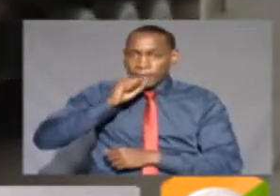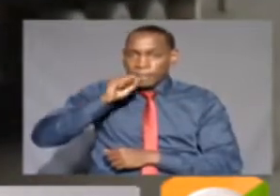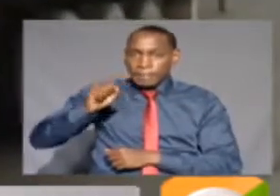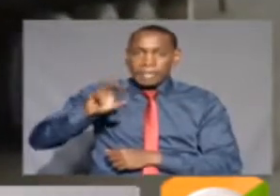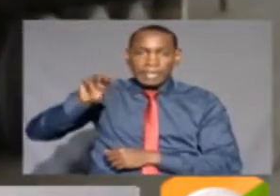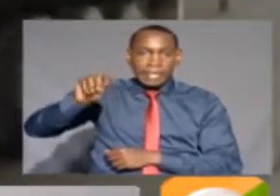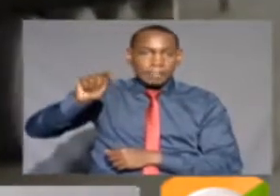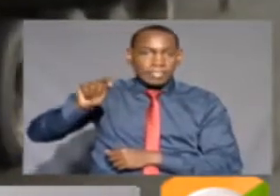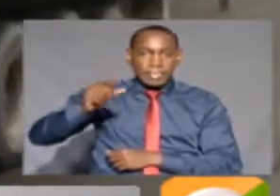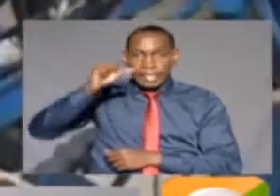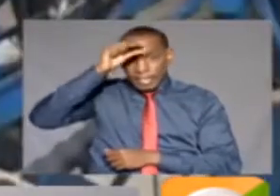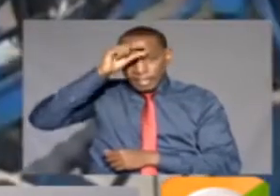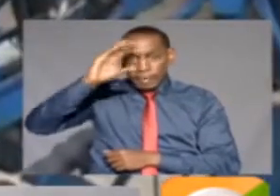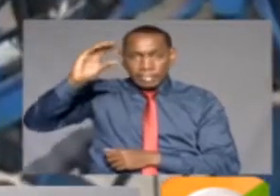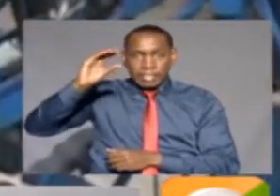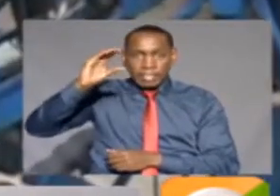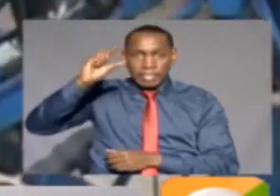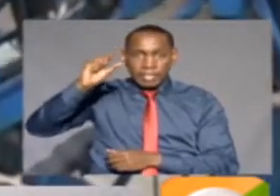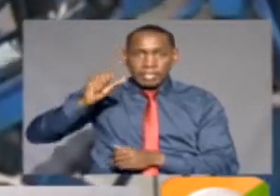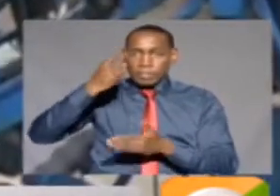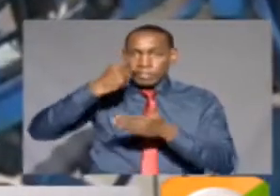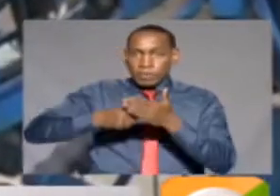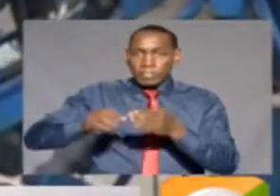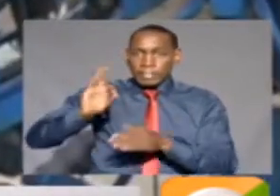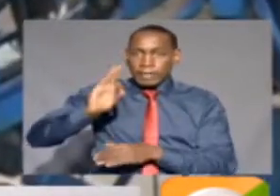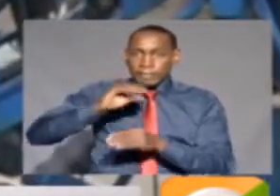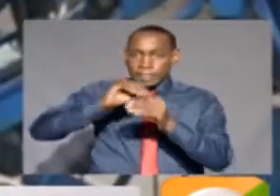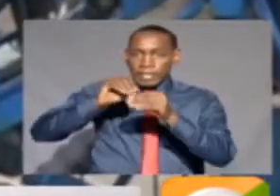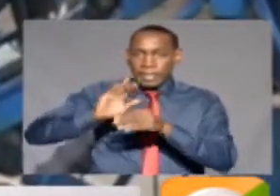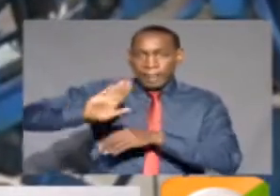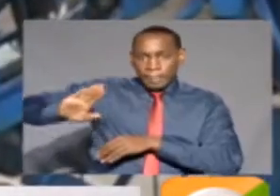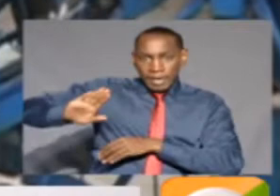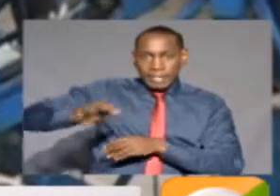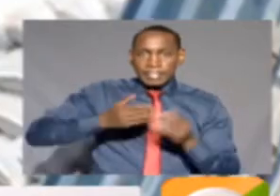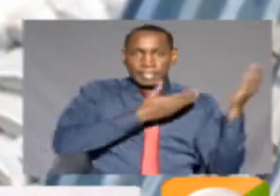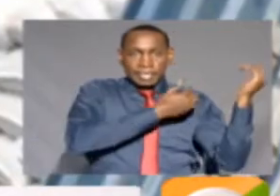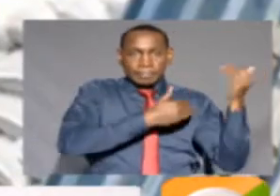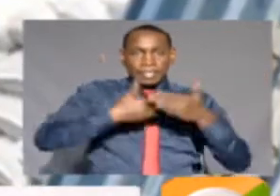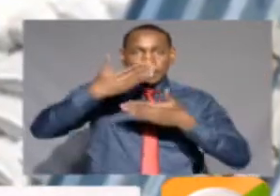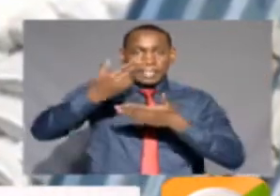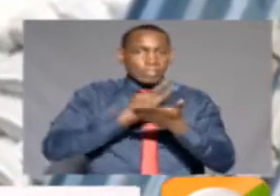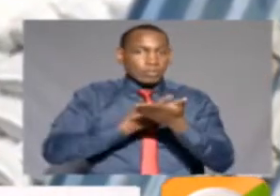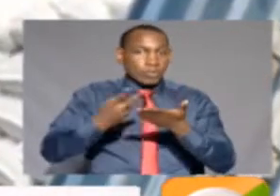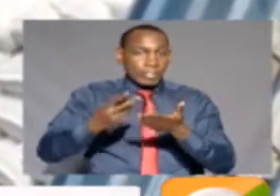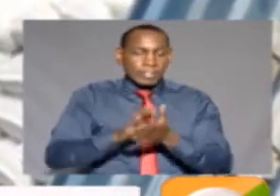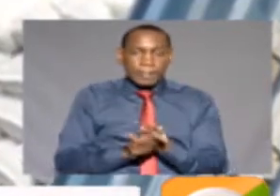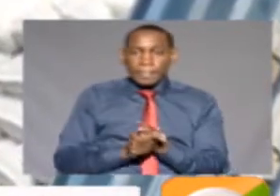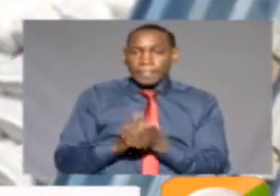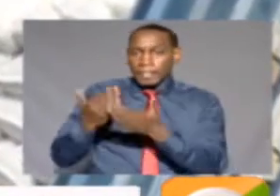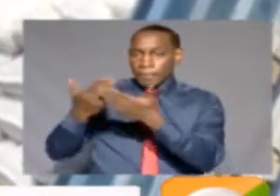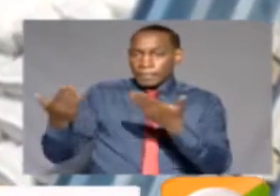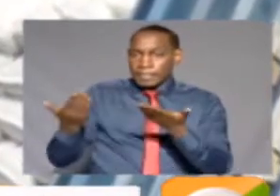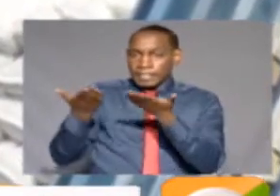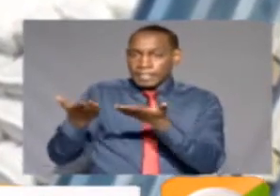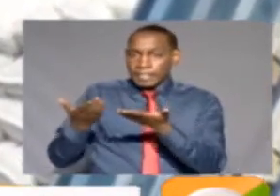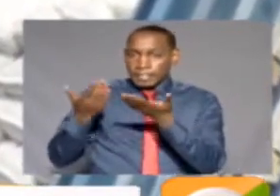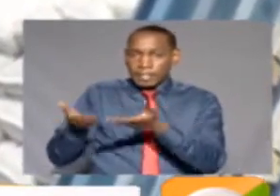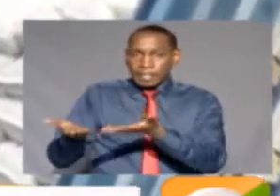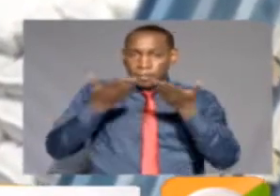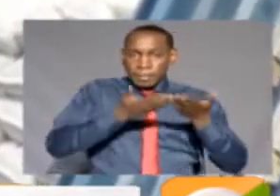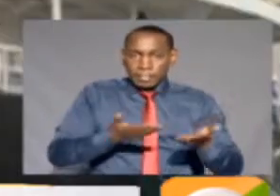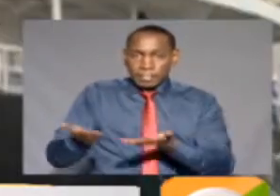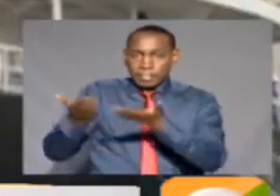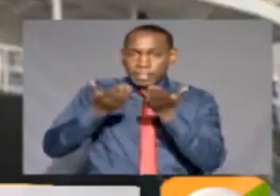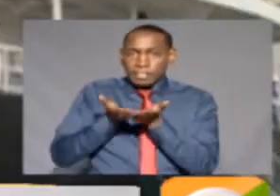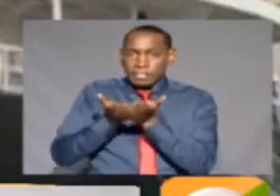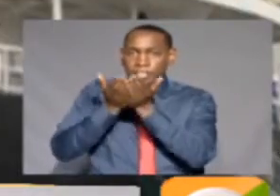95,500 metric tons of government-subsidized fertilizer. The remaining tranche is expected in the next 2 weeks. The consignment is currently being offloaded from